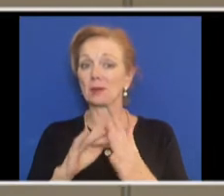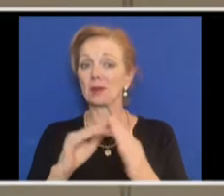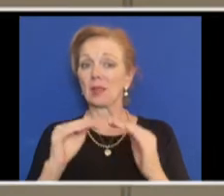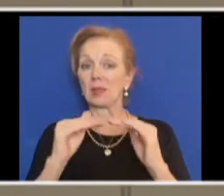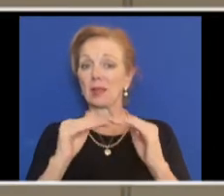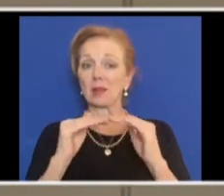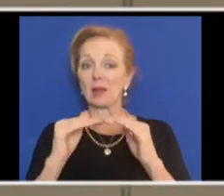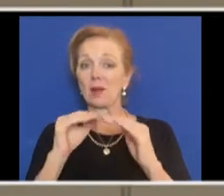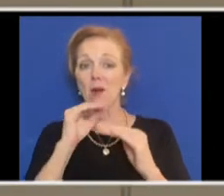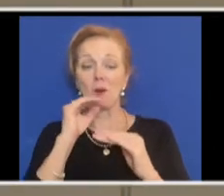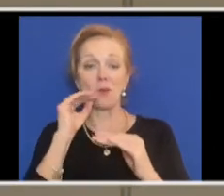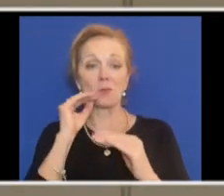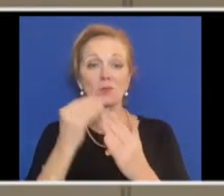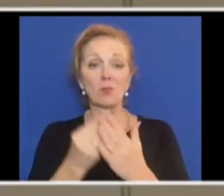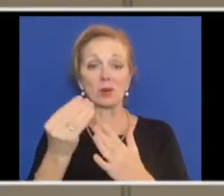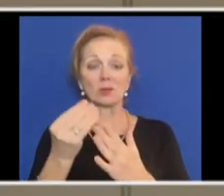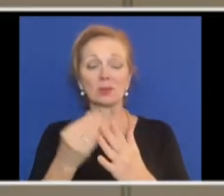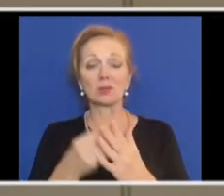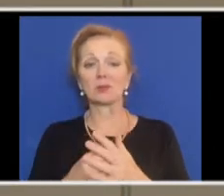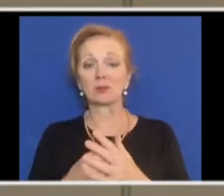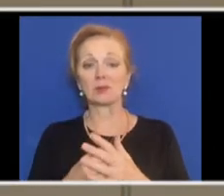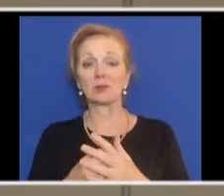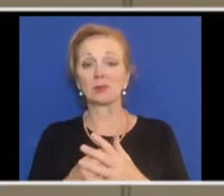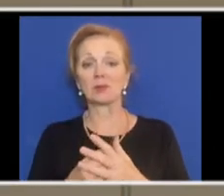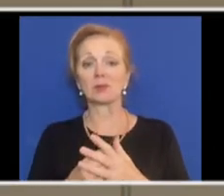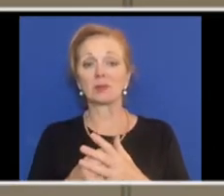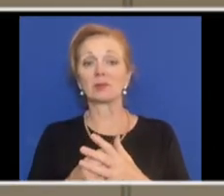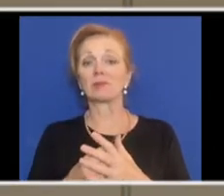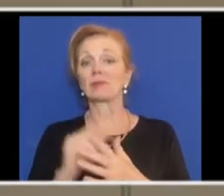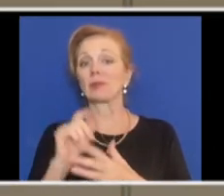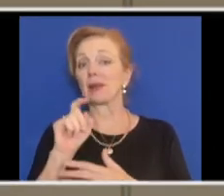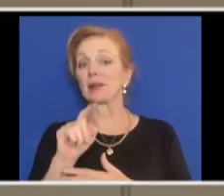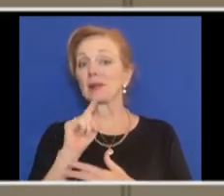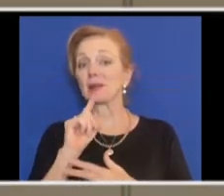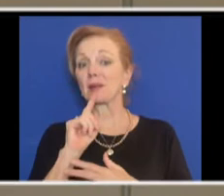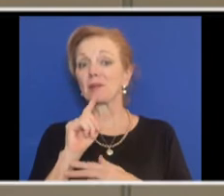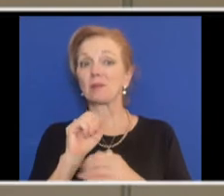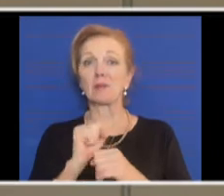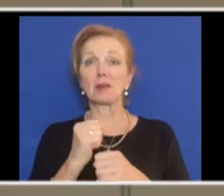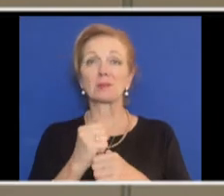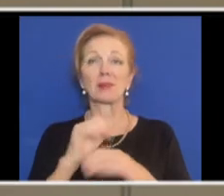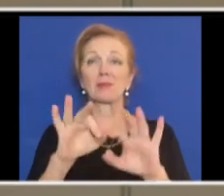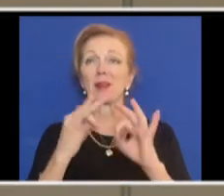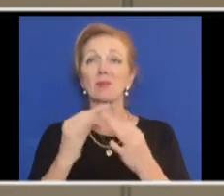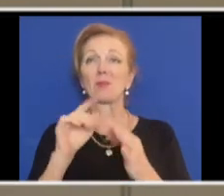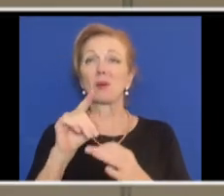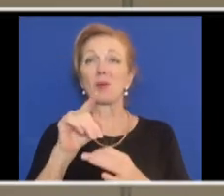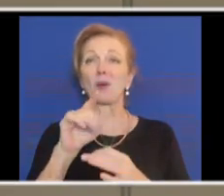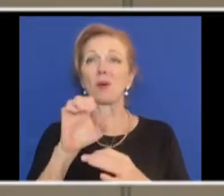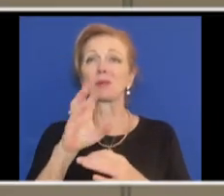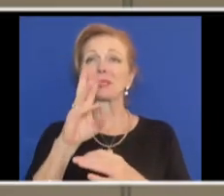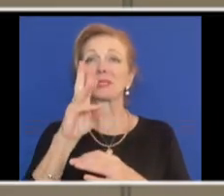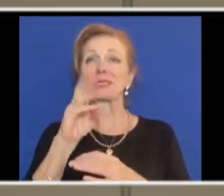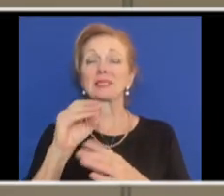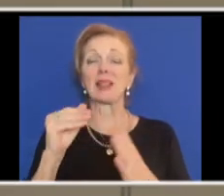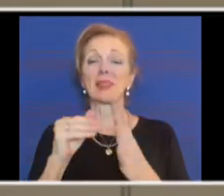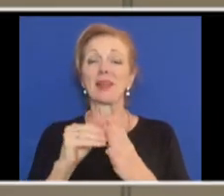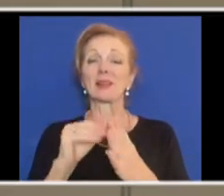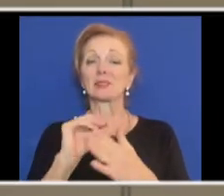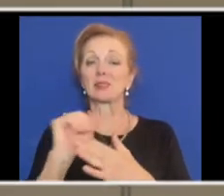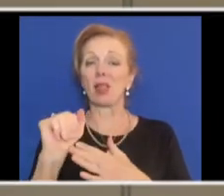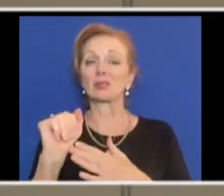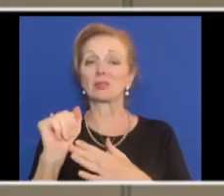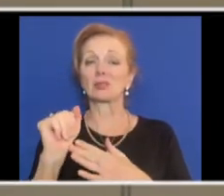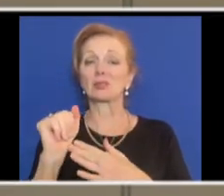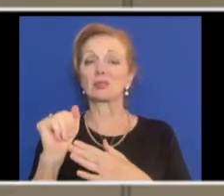of home to purchase uh you have to make something like a family has to make about a hundred and sixty thousand dollars something